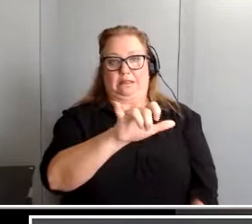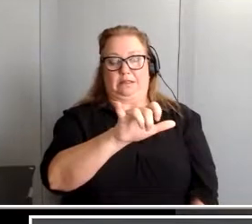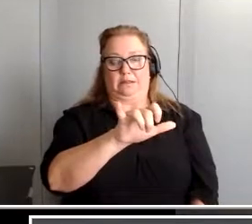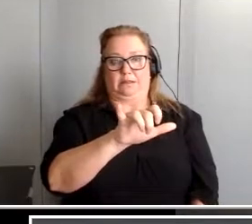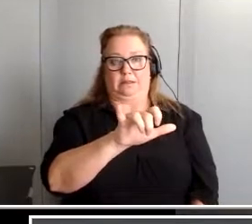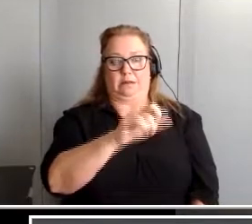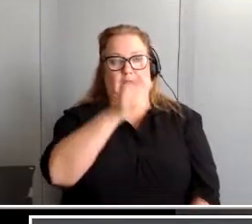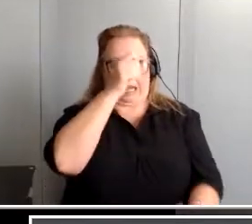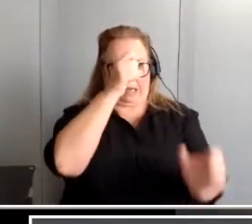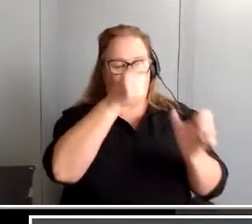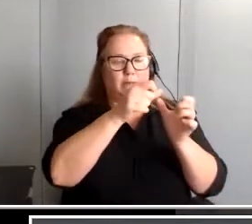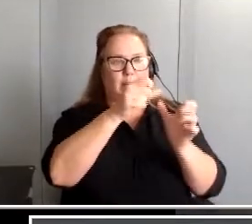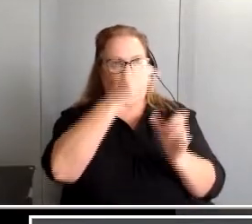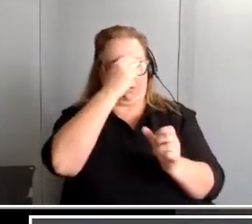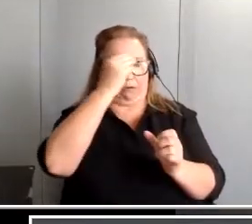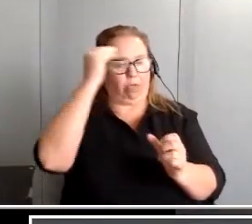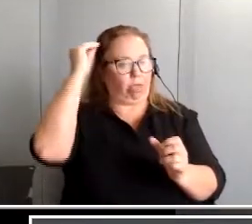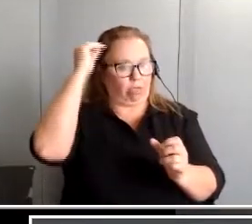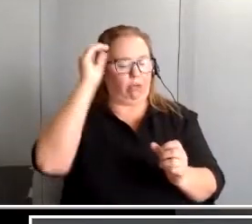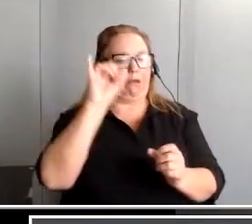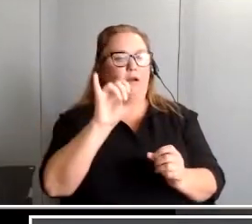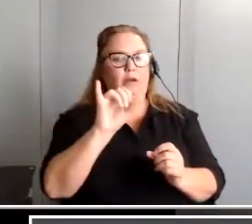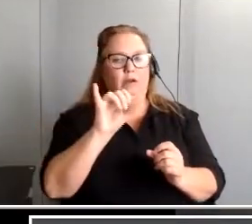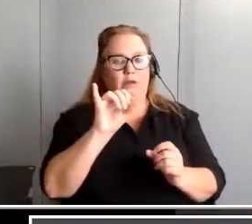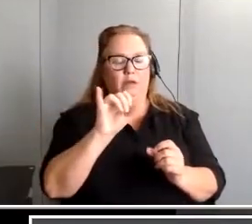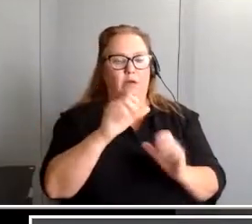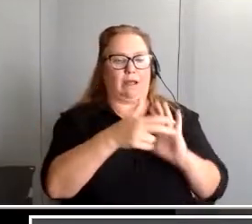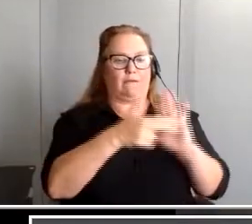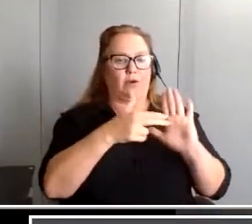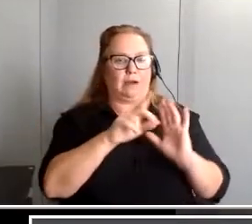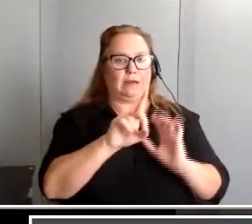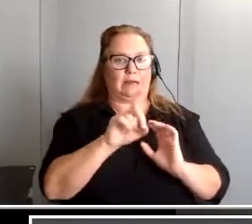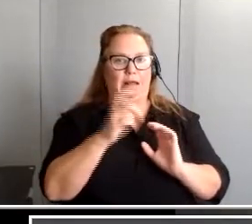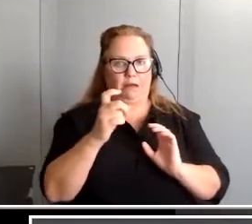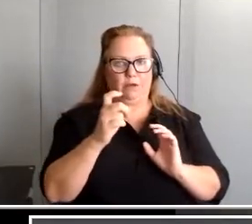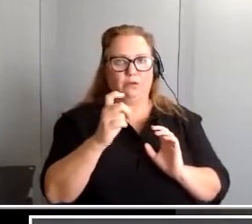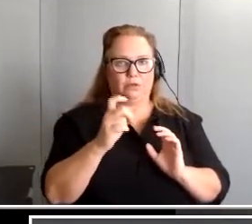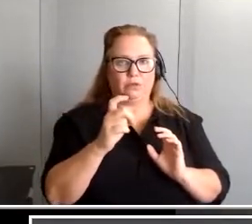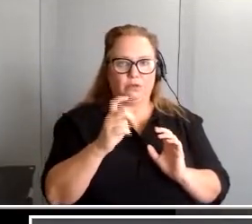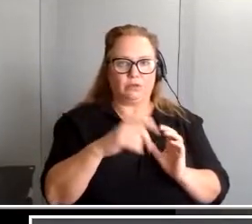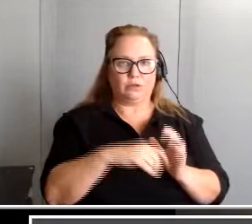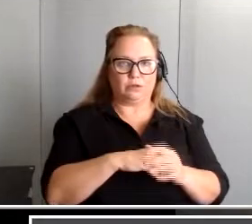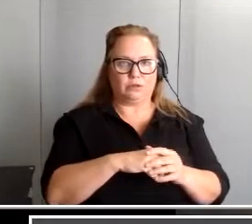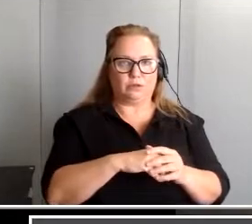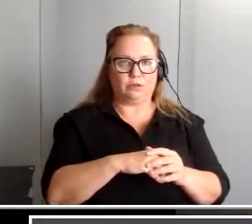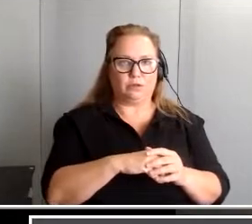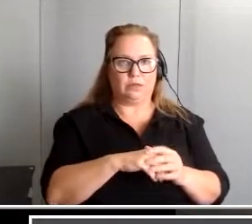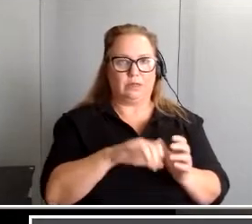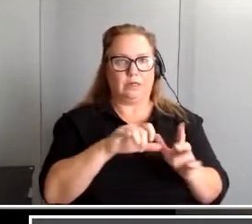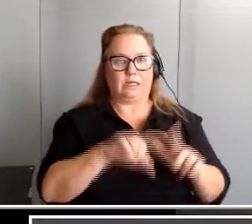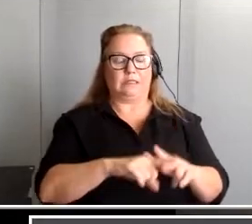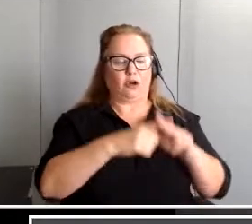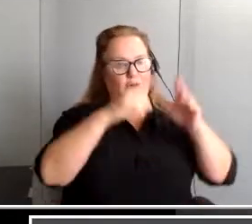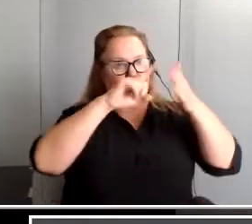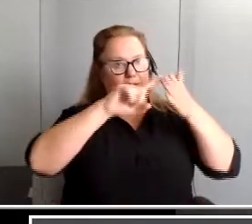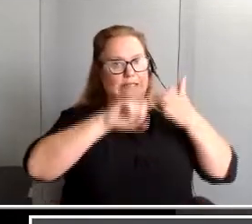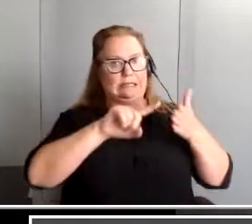of remembered that after I was diagnosed. And so I started